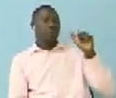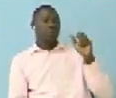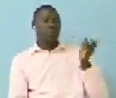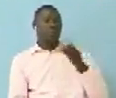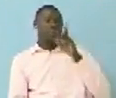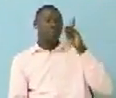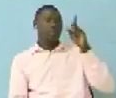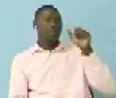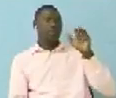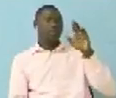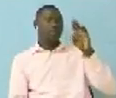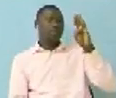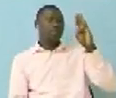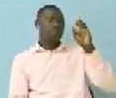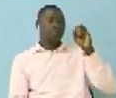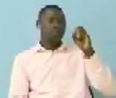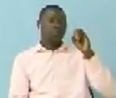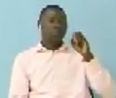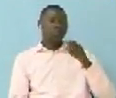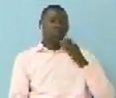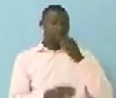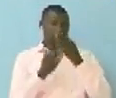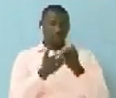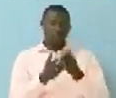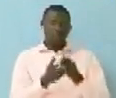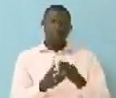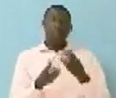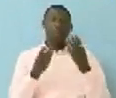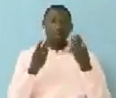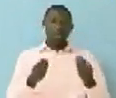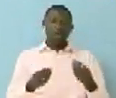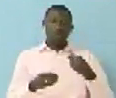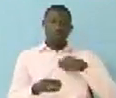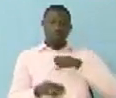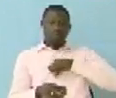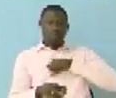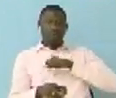So that was how myself and Fofana, Sergio Fofana, were